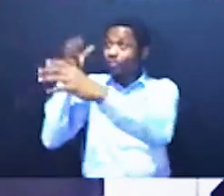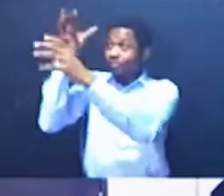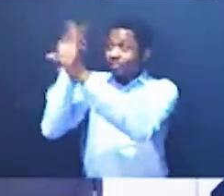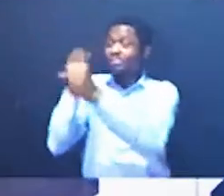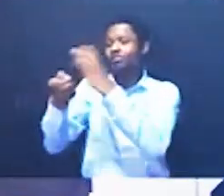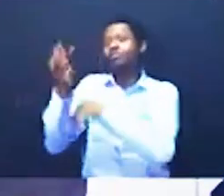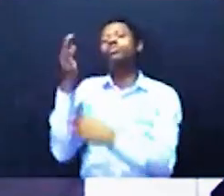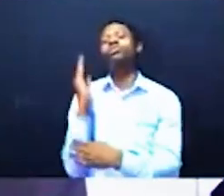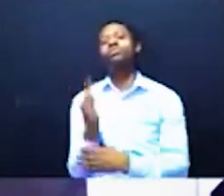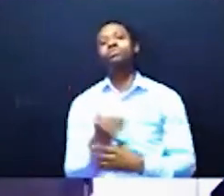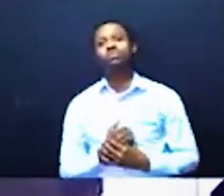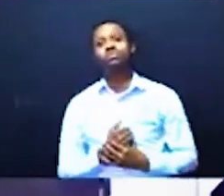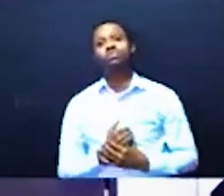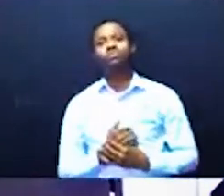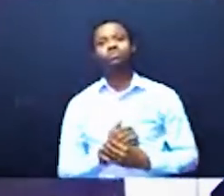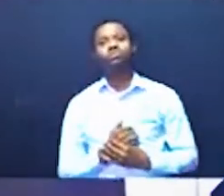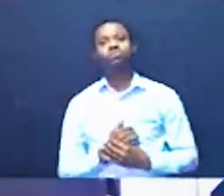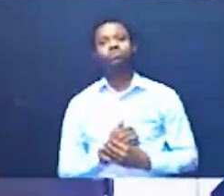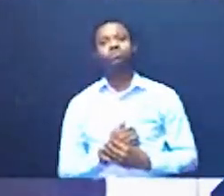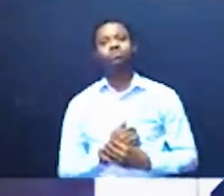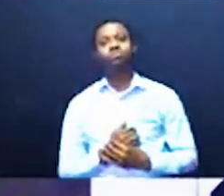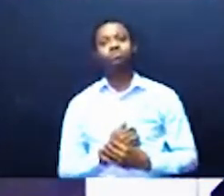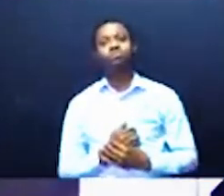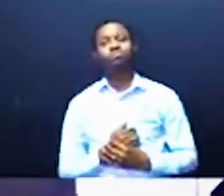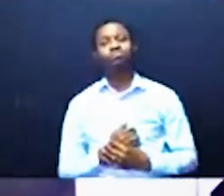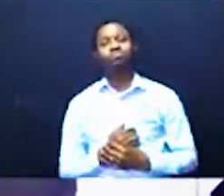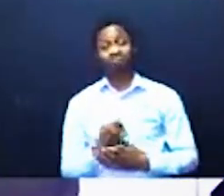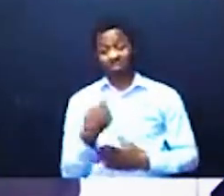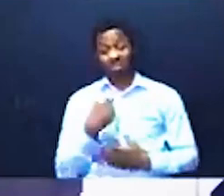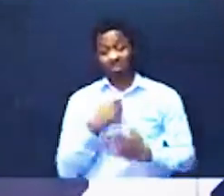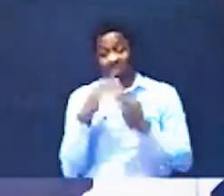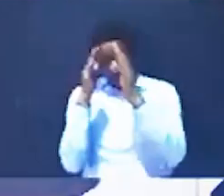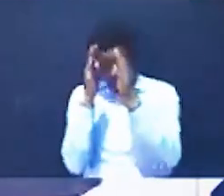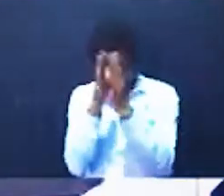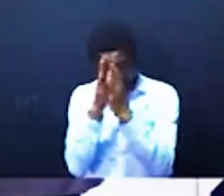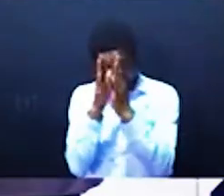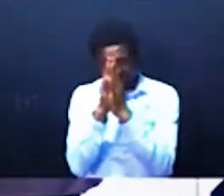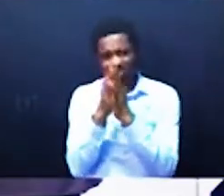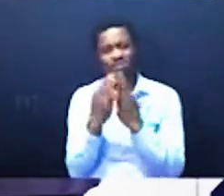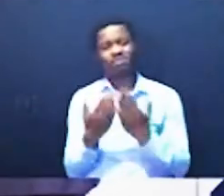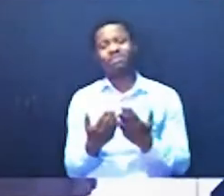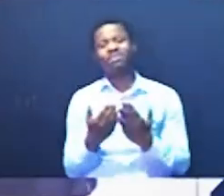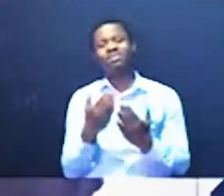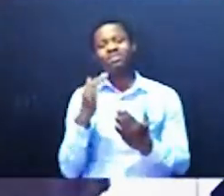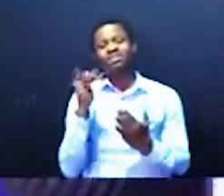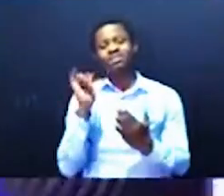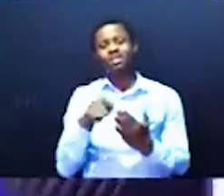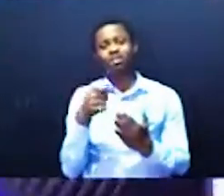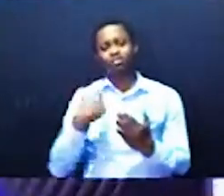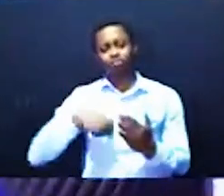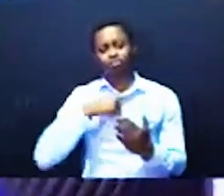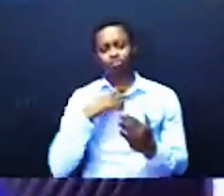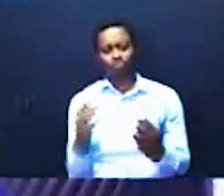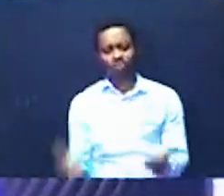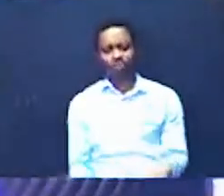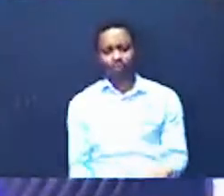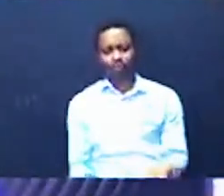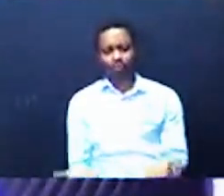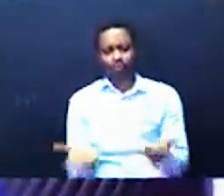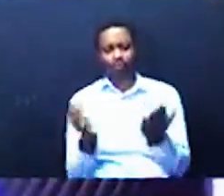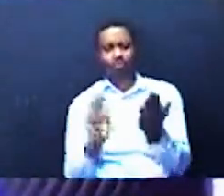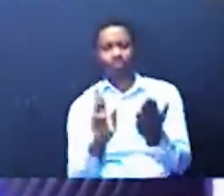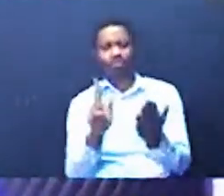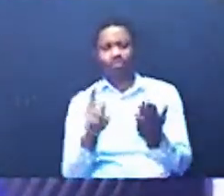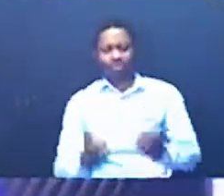what the afra wono et ye. I pray that we lift ourselves a bit and live above